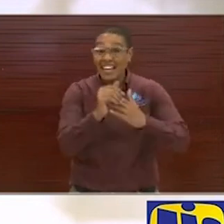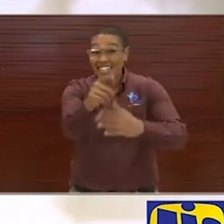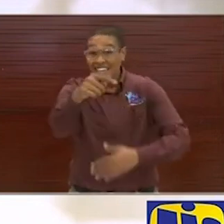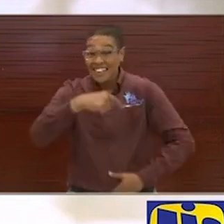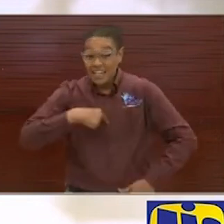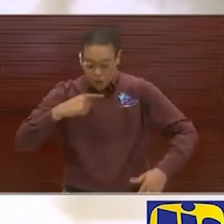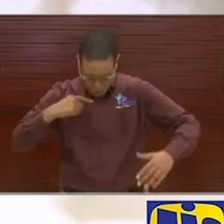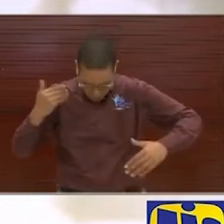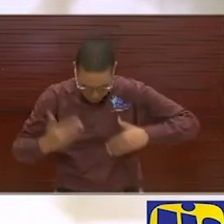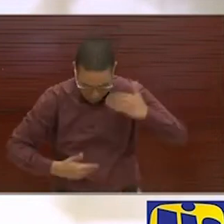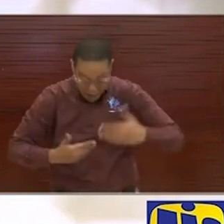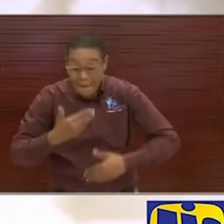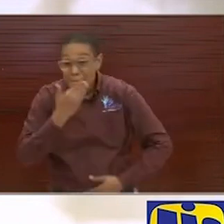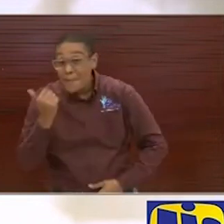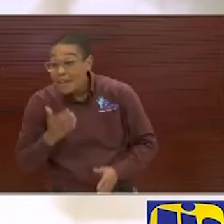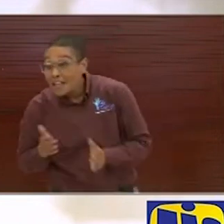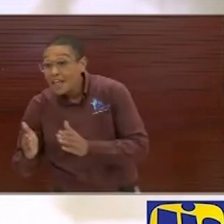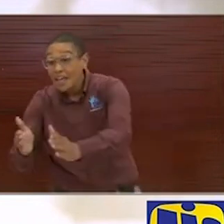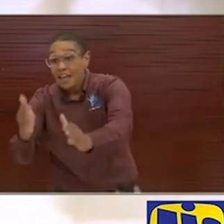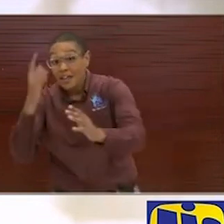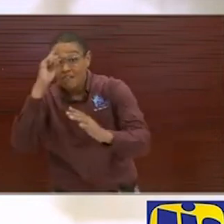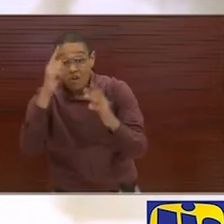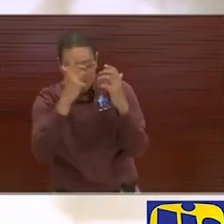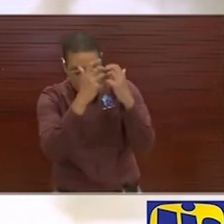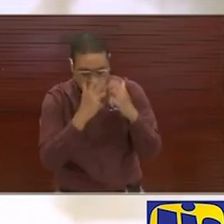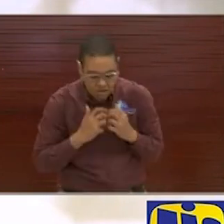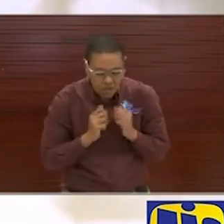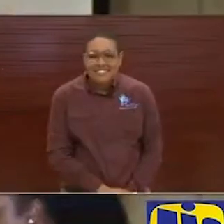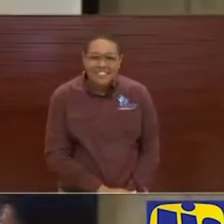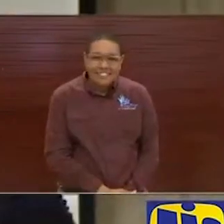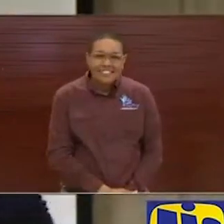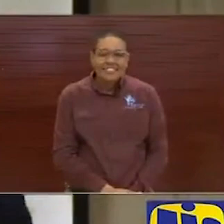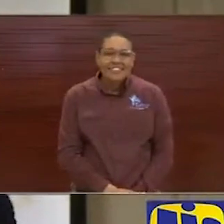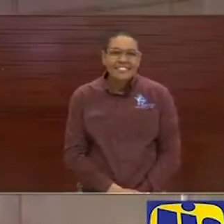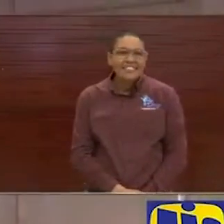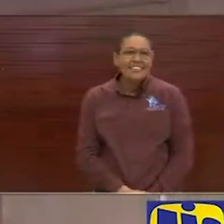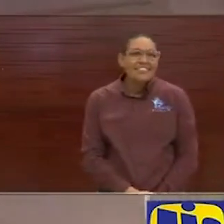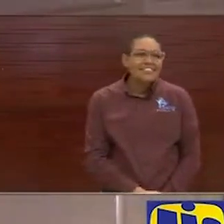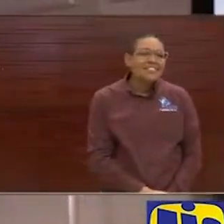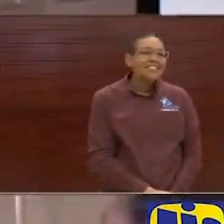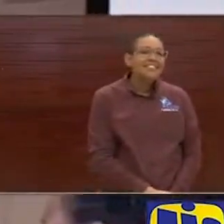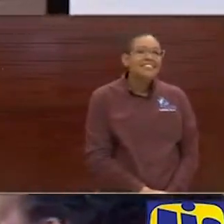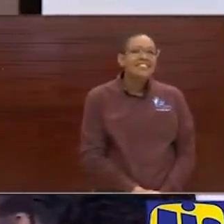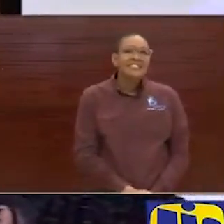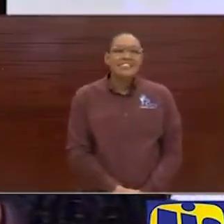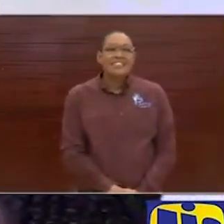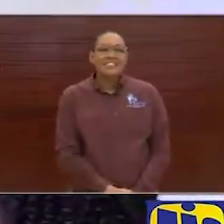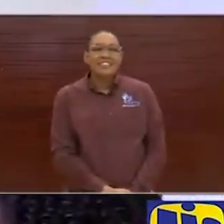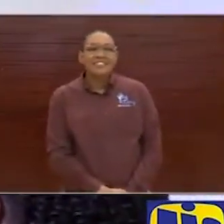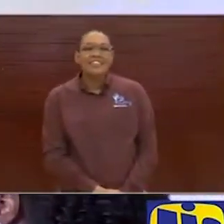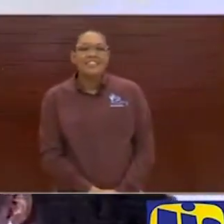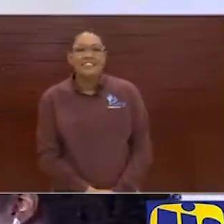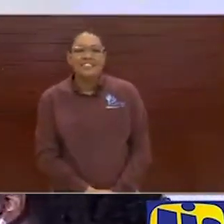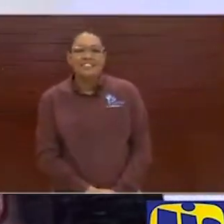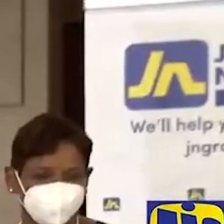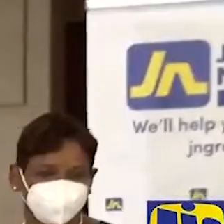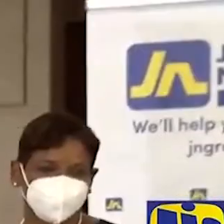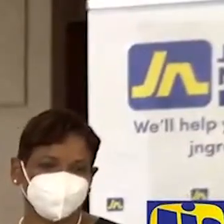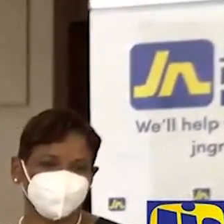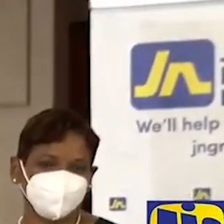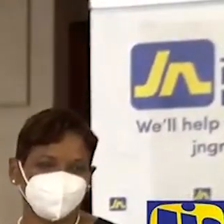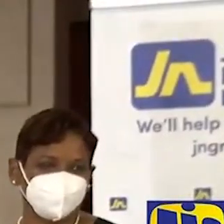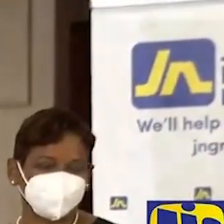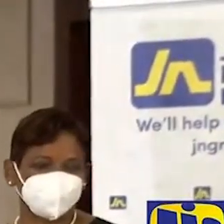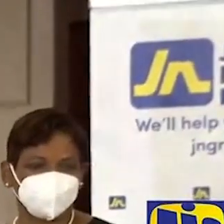better pathways for our collective development. Minister of Foreign Affairs and Foreign Trade, Kamina